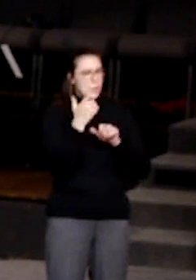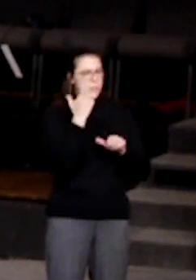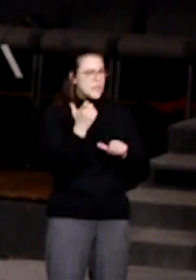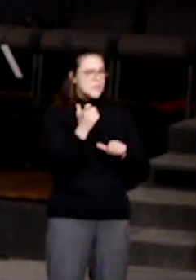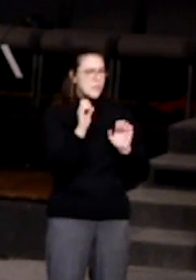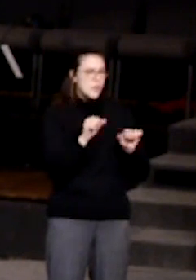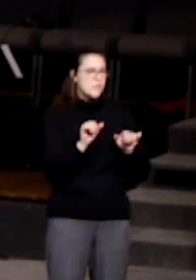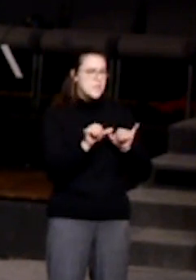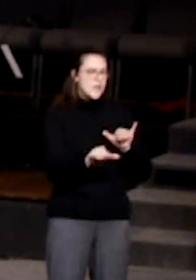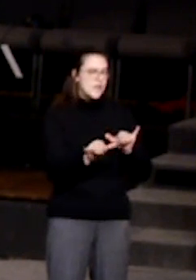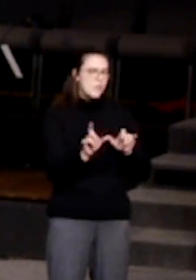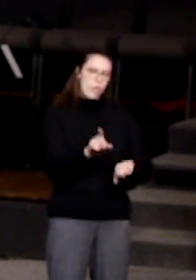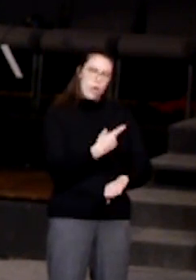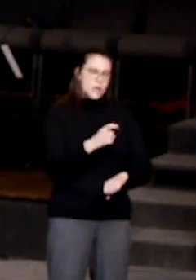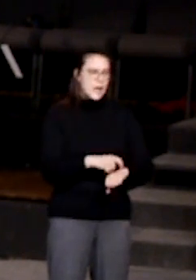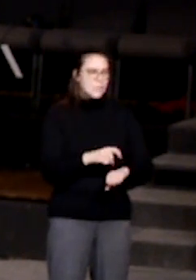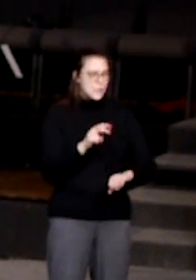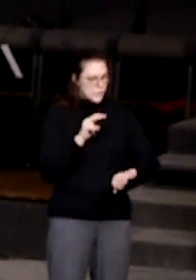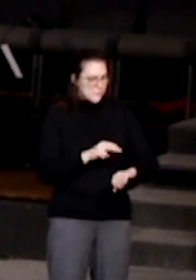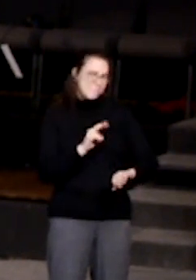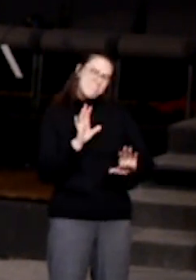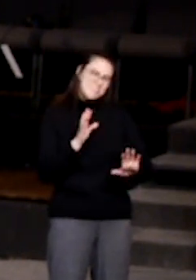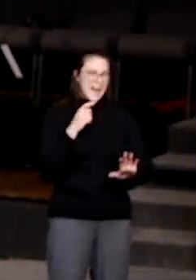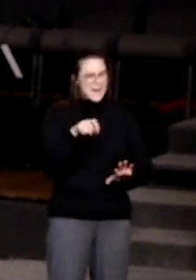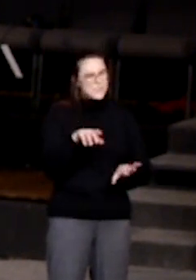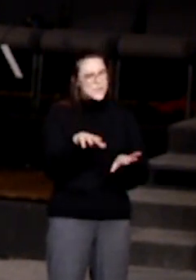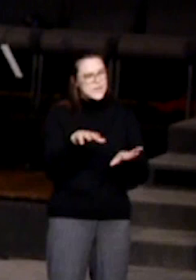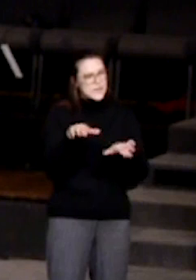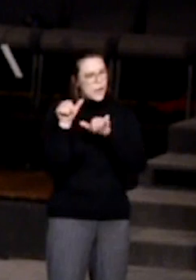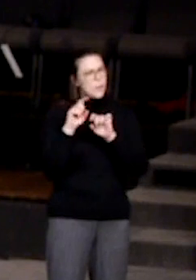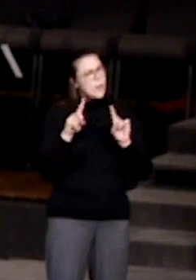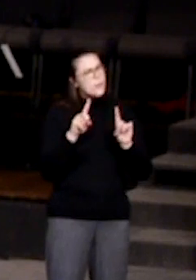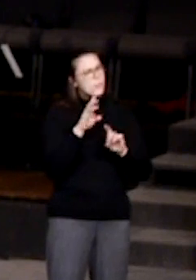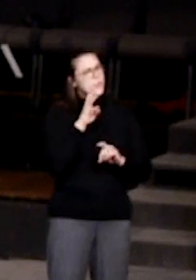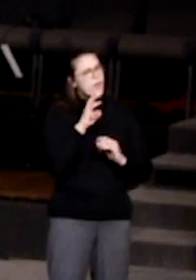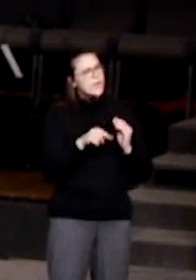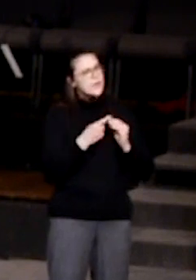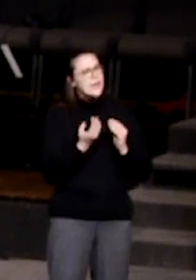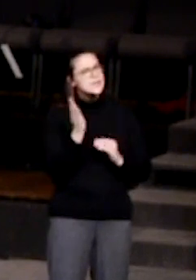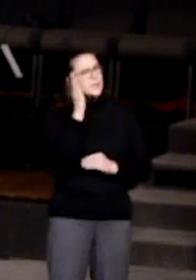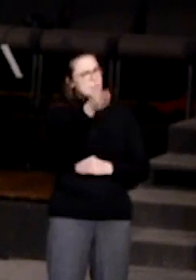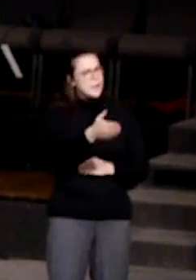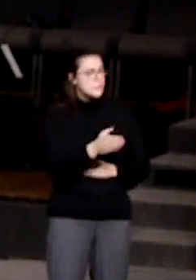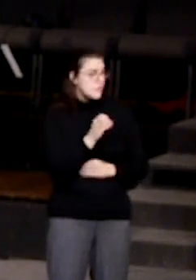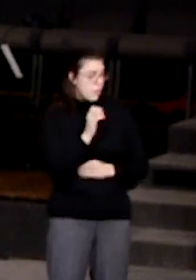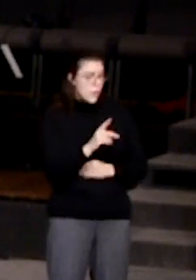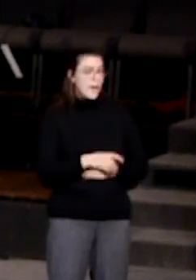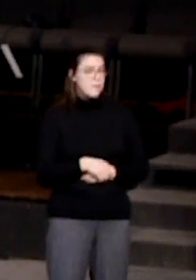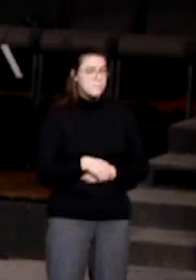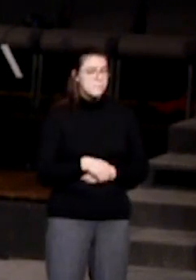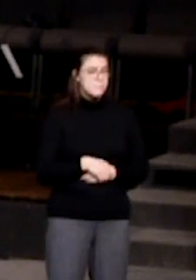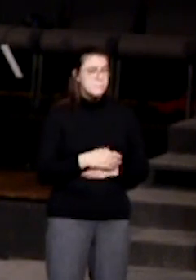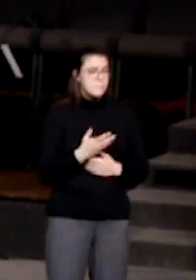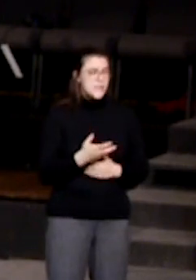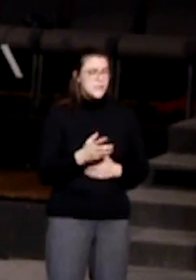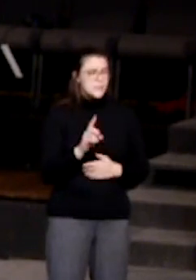time. He looked at his watch and he said, well, I got to go. But he says, we'll talk again sometime. I said, okay. And he turned and he